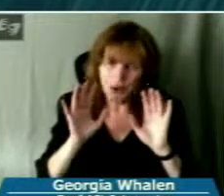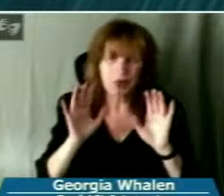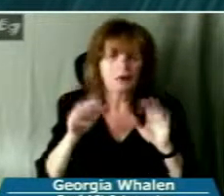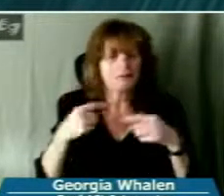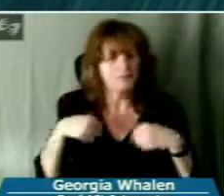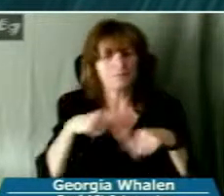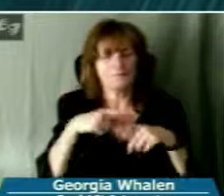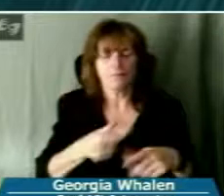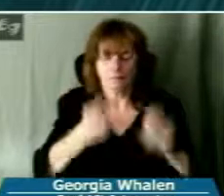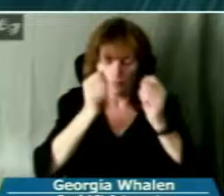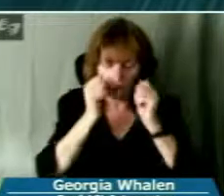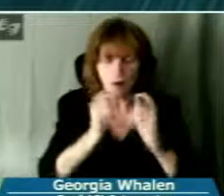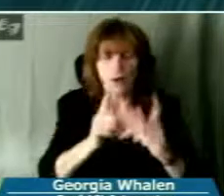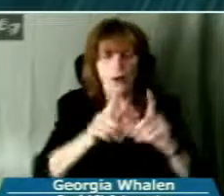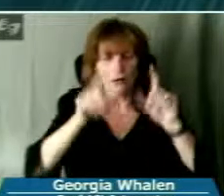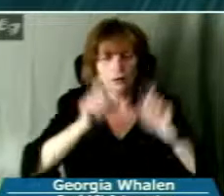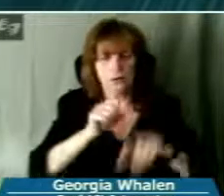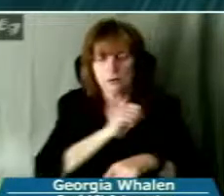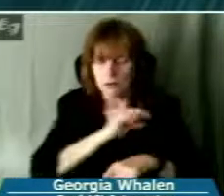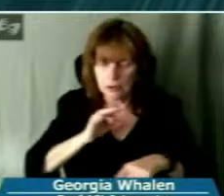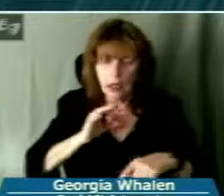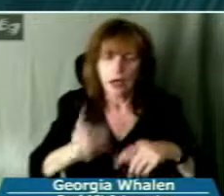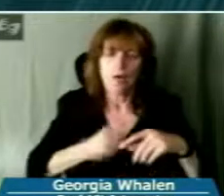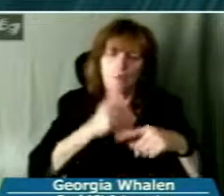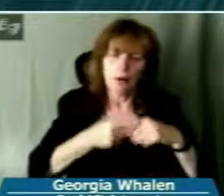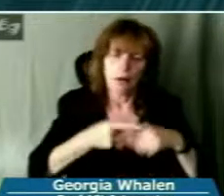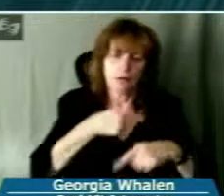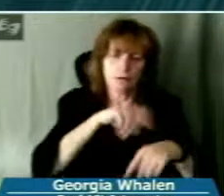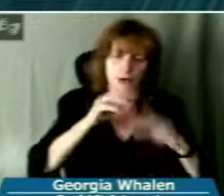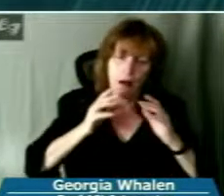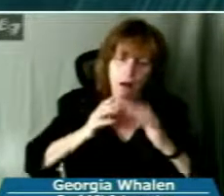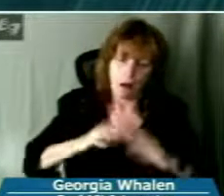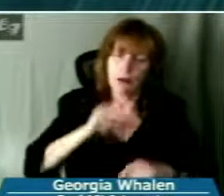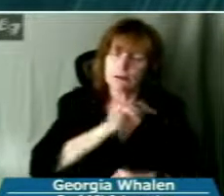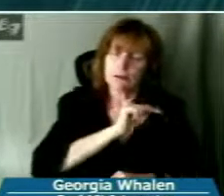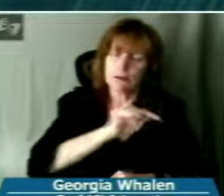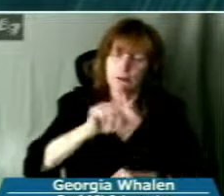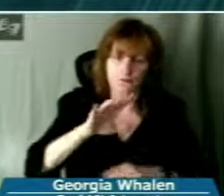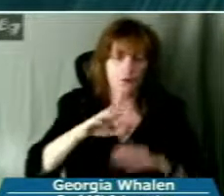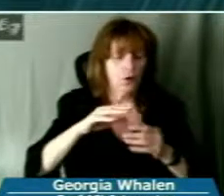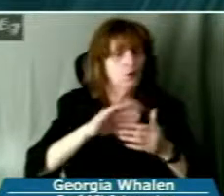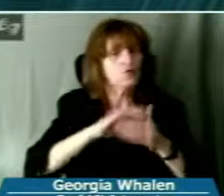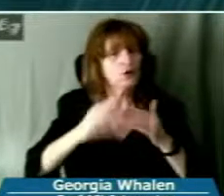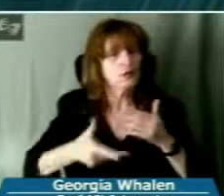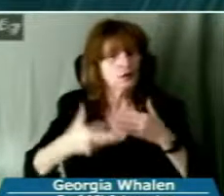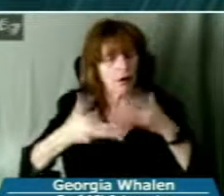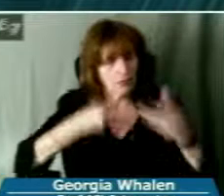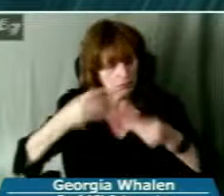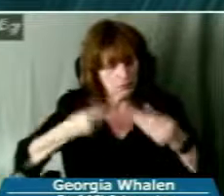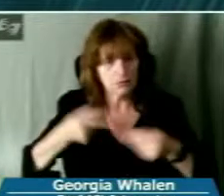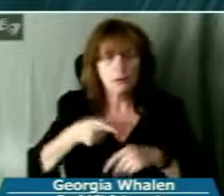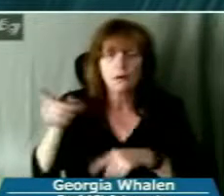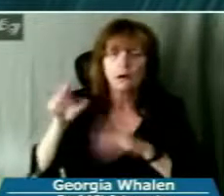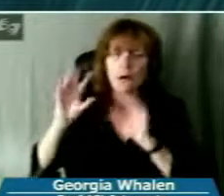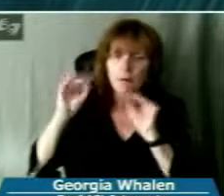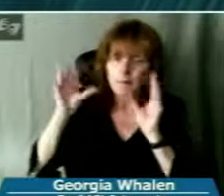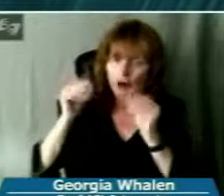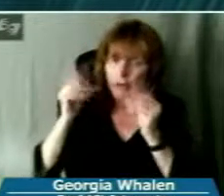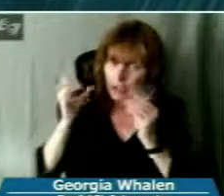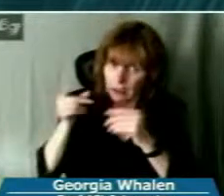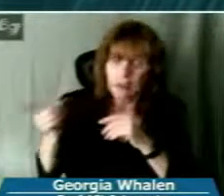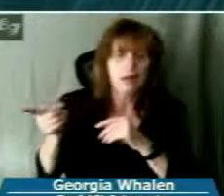in the facility. And that is why we had the results so quickly. That testing was again carried out by our EMS colleagues on the